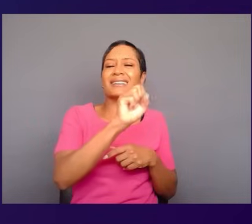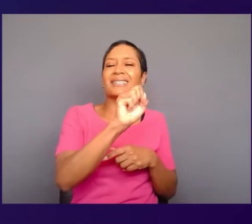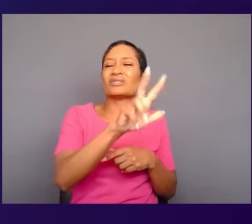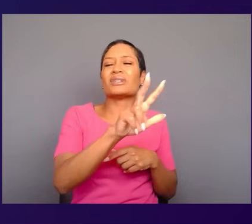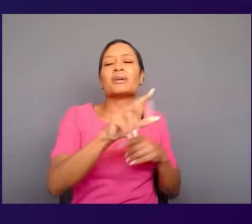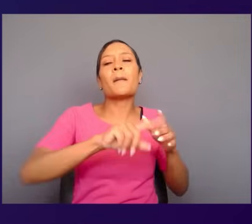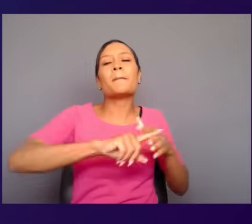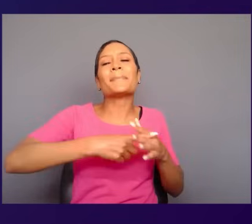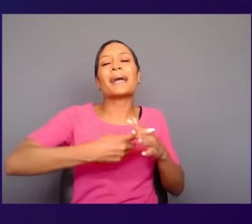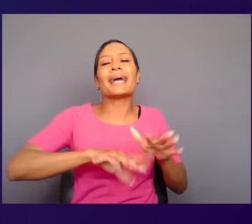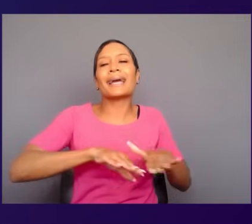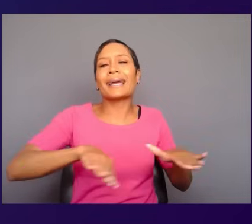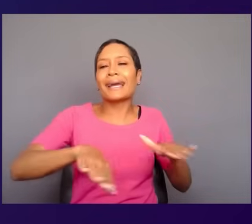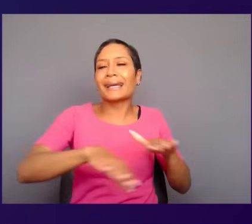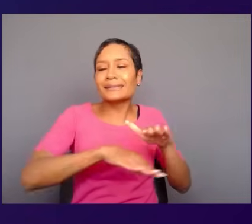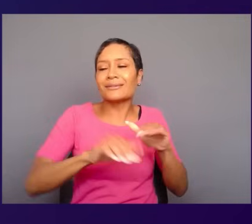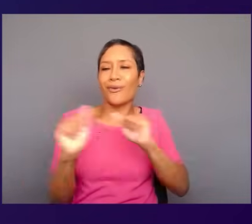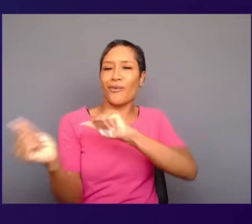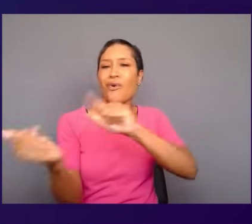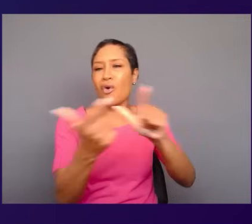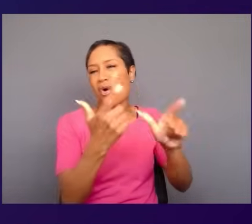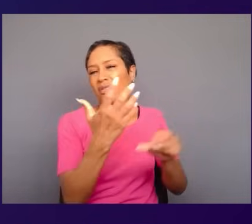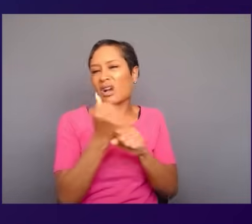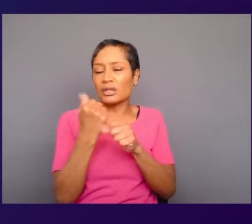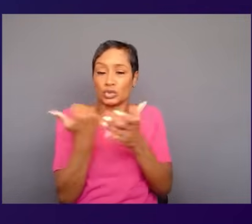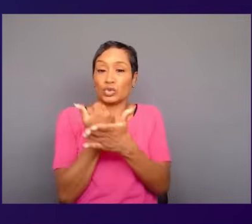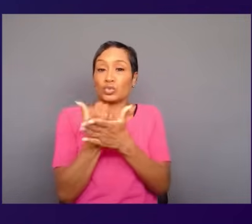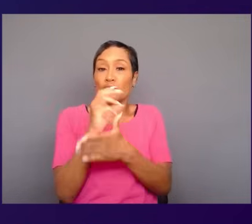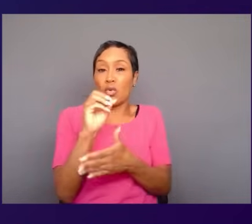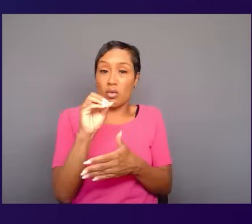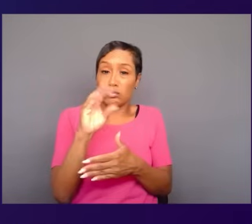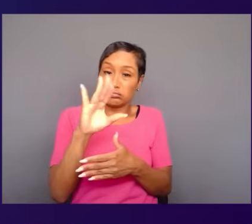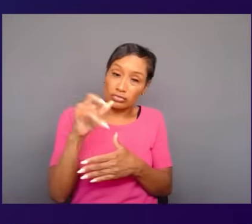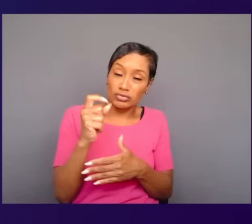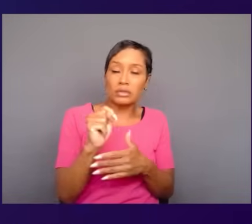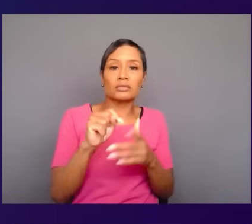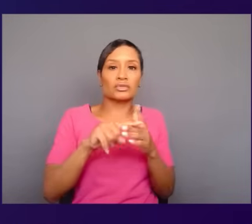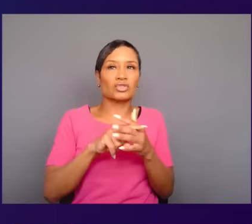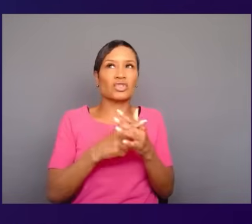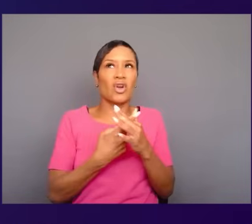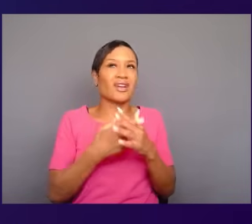of encryption that all customers get on new objects, starting earlier this year.